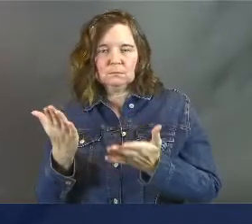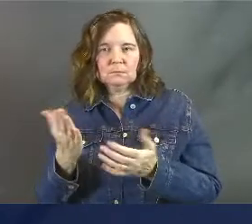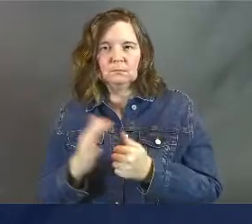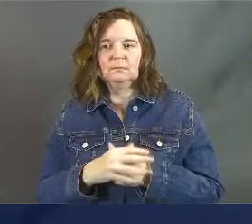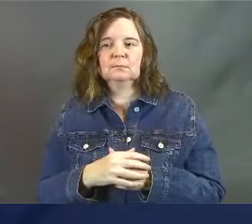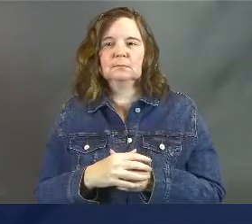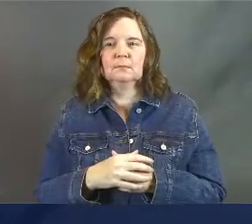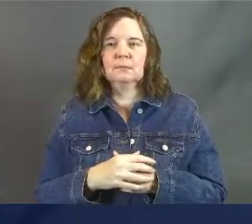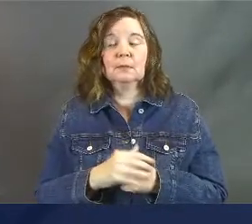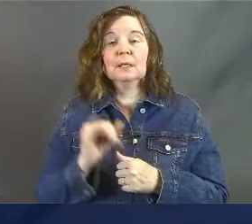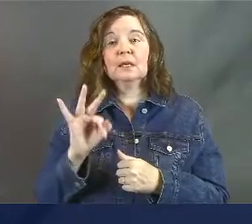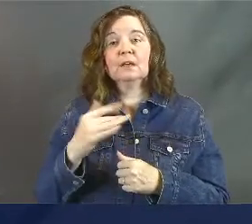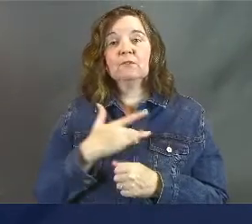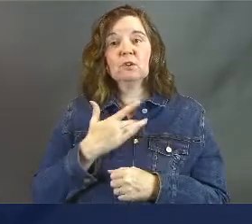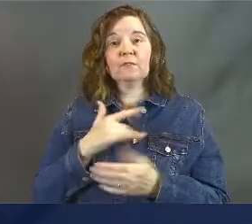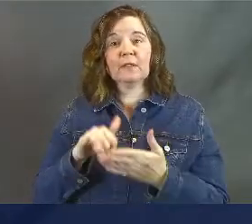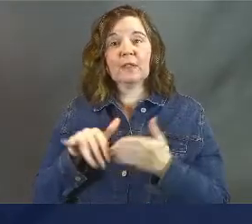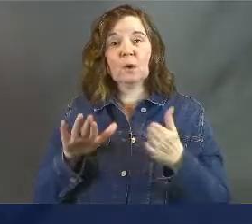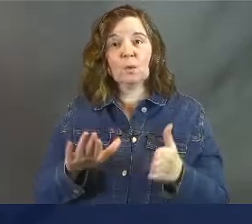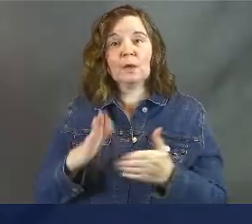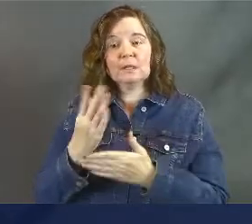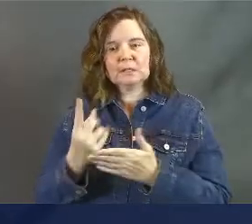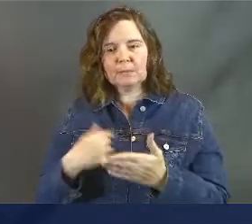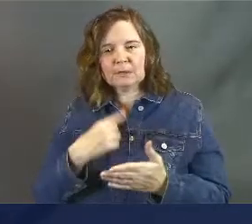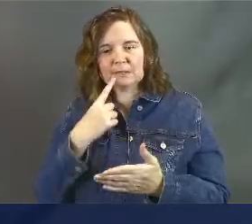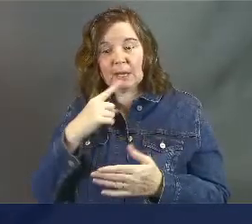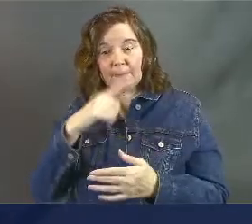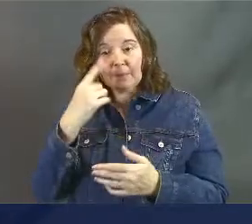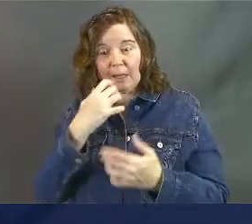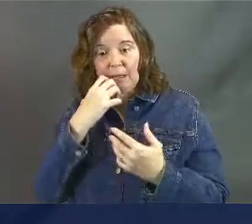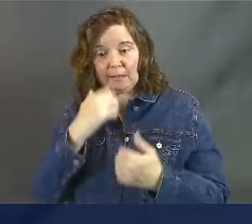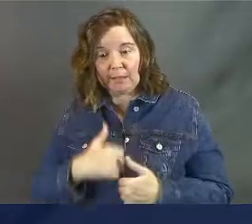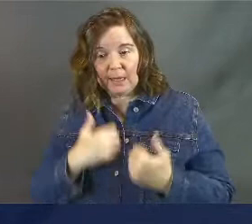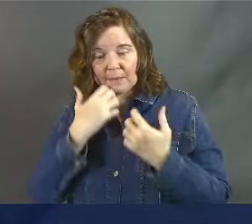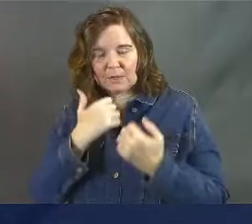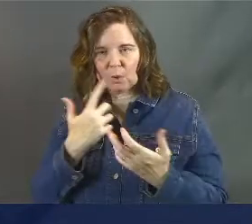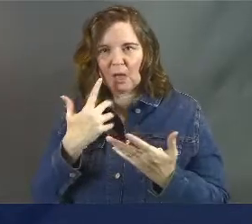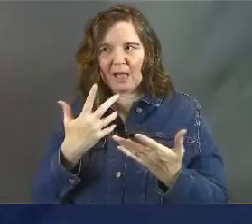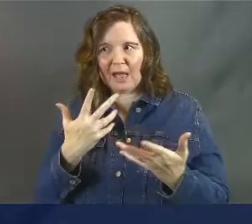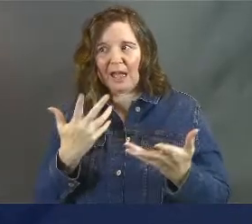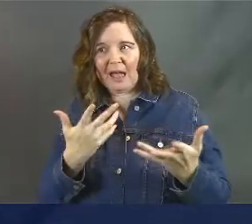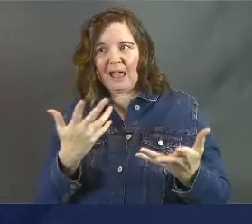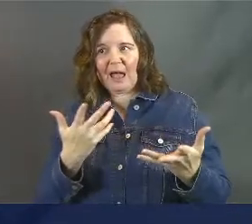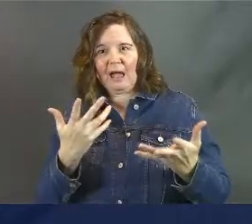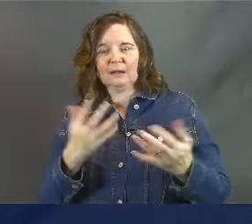concerned. And if you felt that way, then when someone says, do black lives matter, you get kind of,